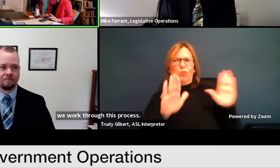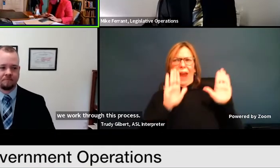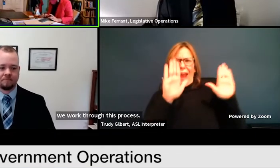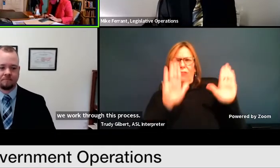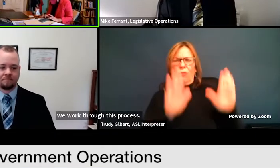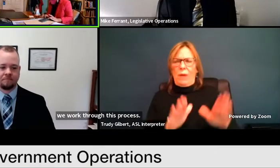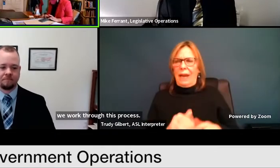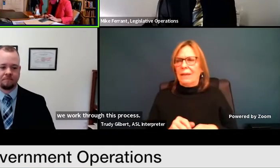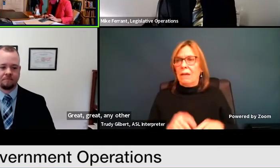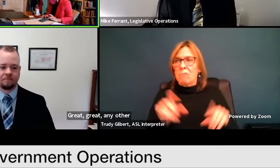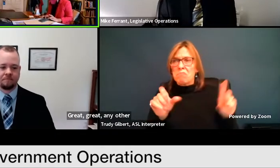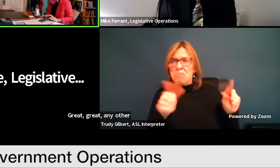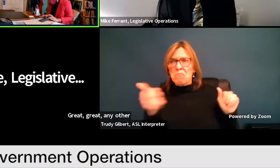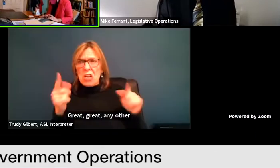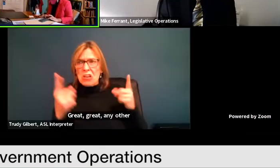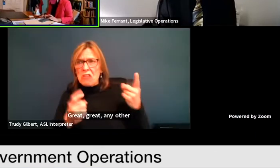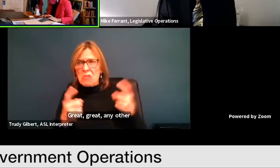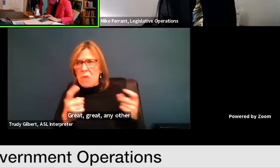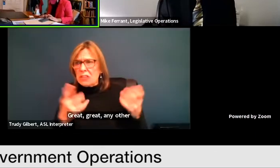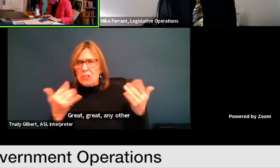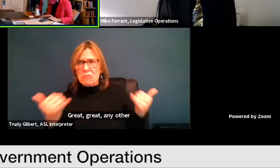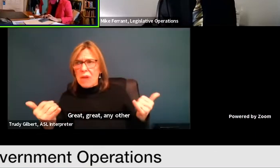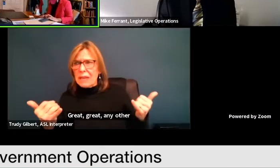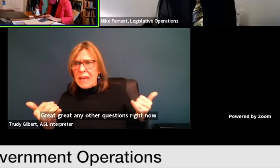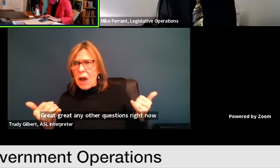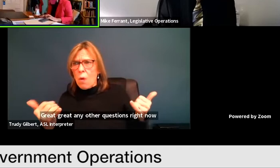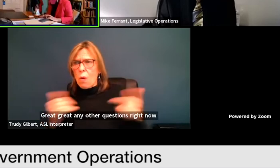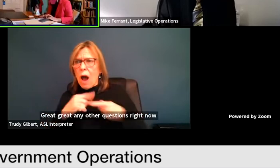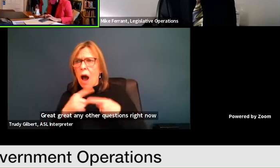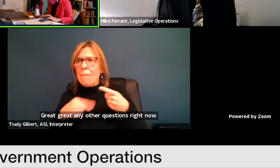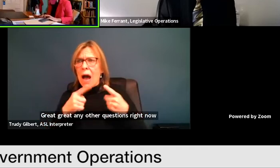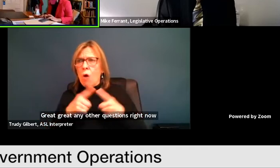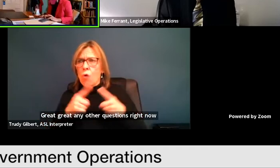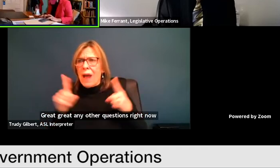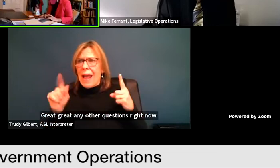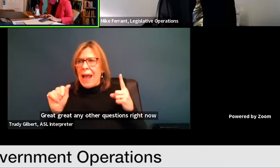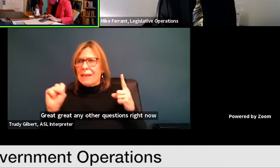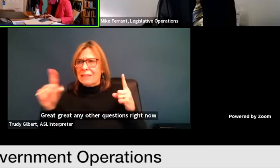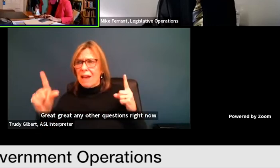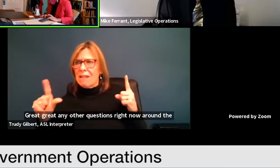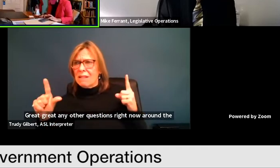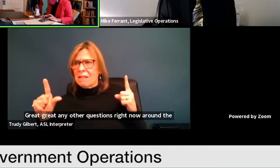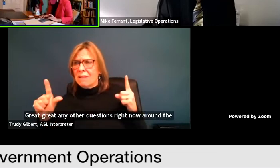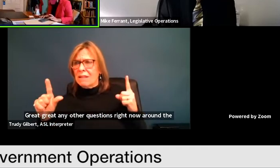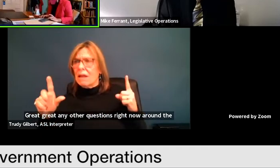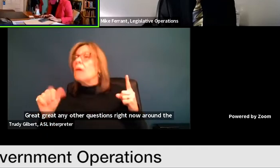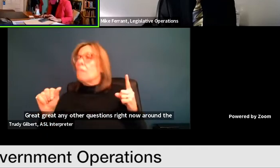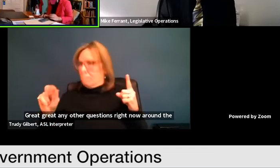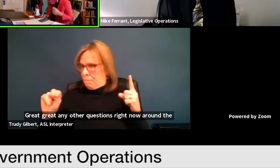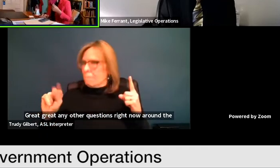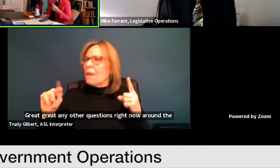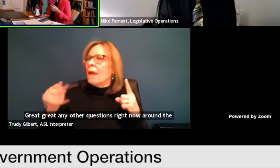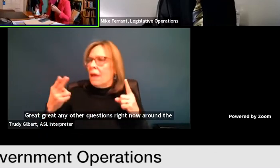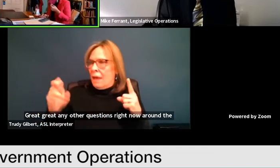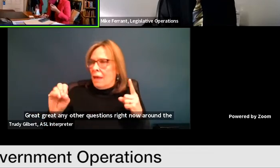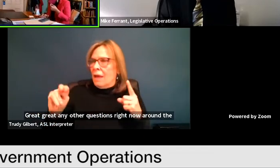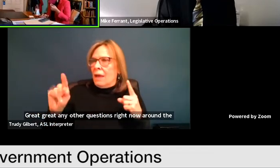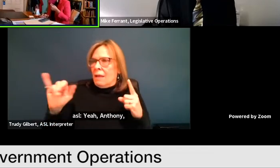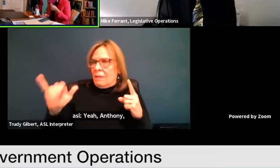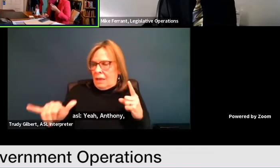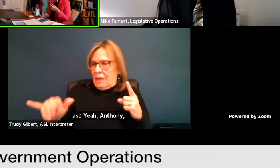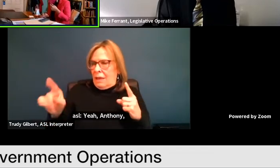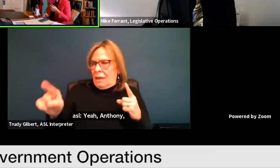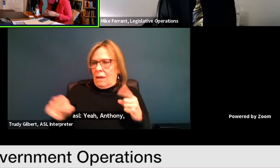Um, any other questions right now around the ASL? Yeah, Anthony. I,